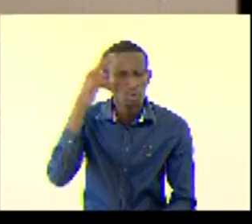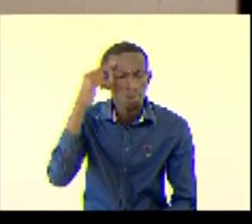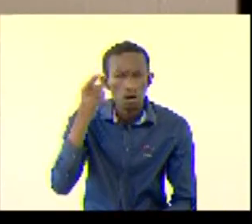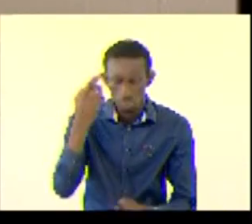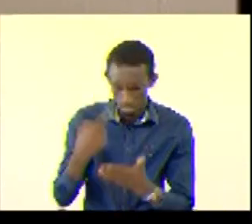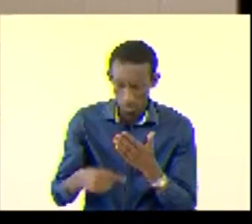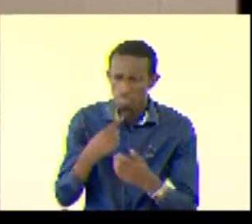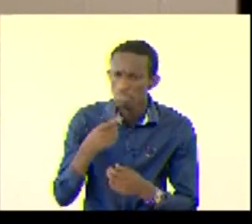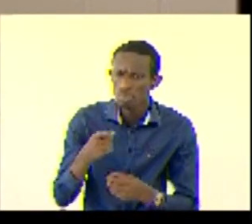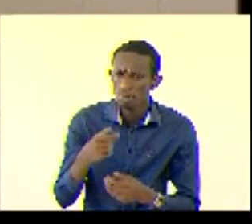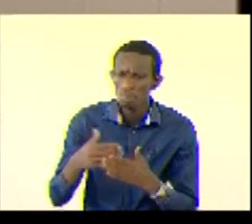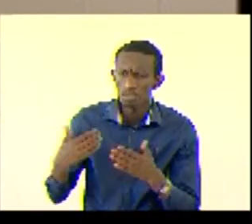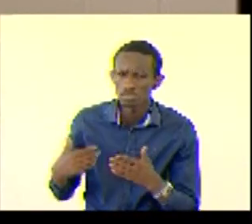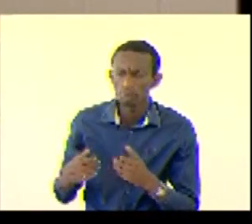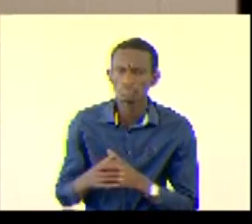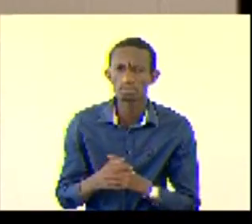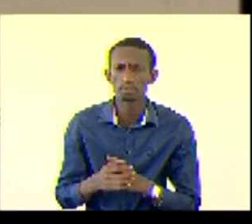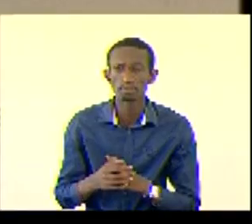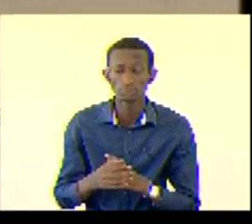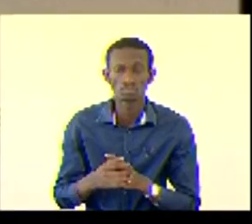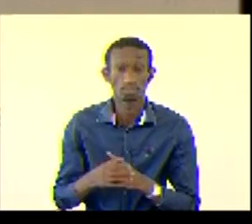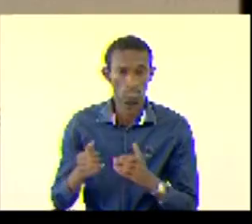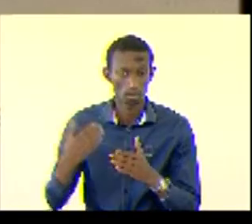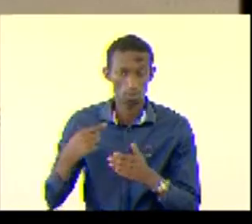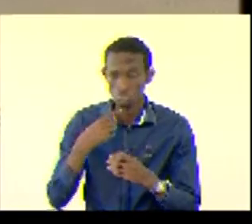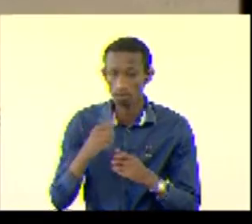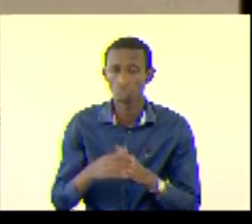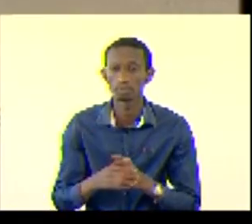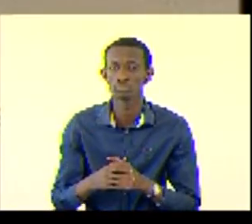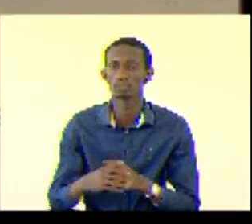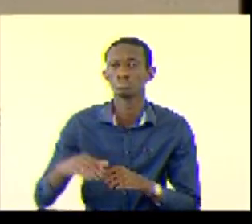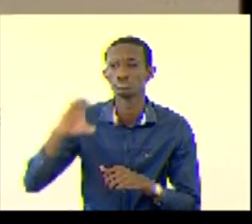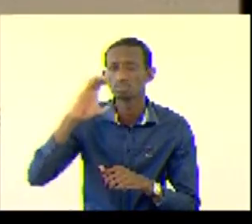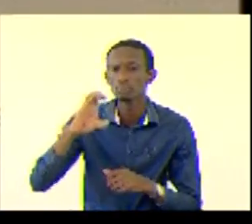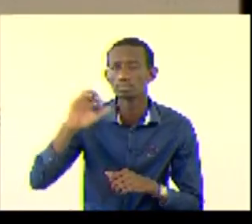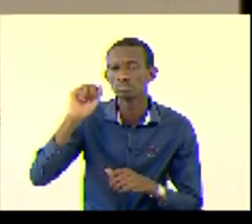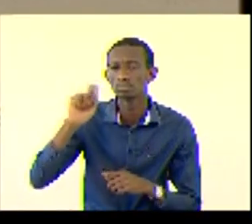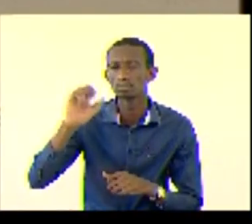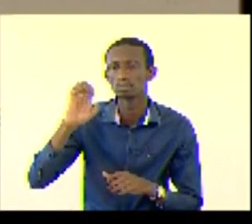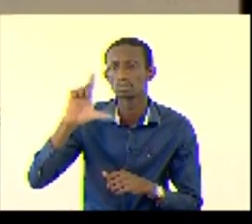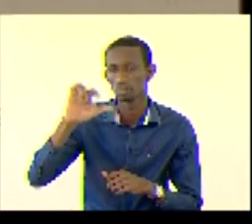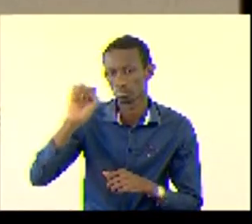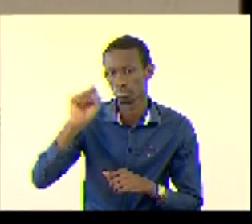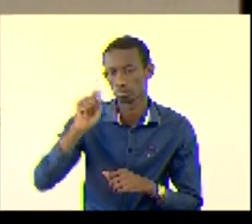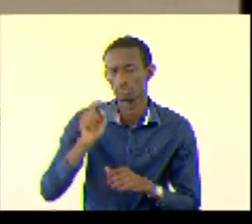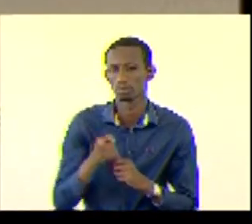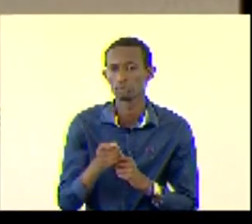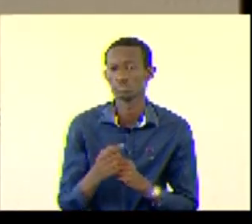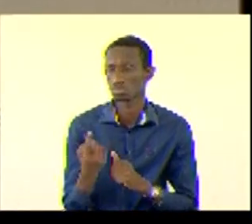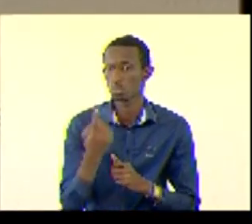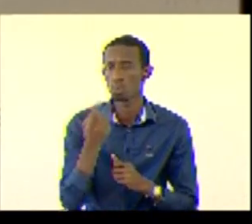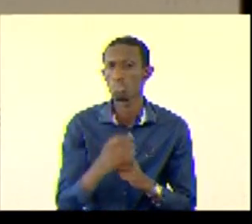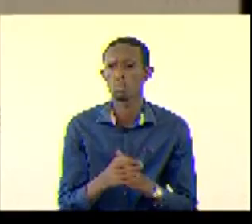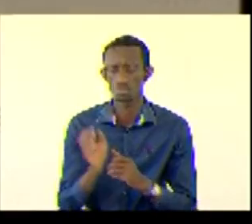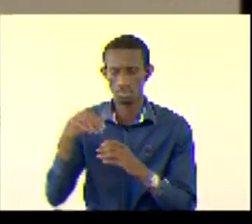about, the effect of the catalyst, and we said catalysts only provide the alternative route, and that alternative